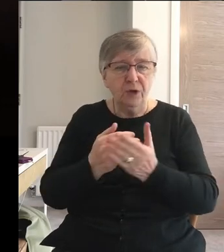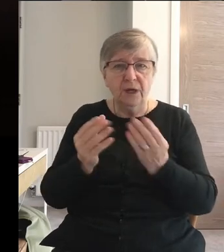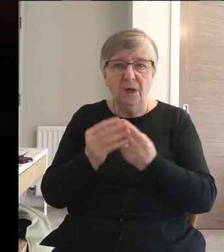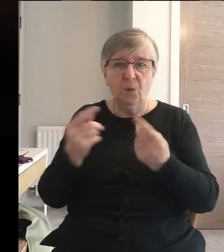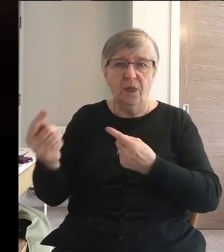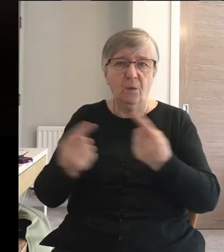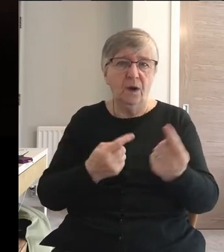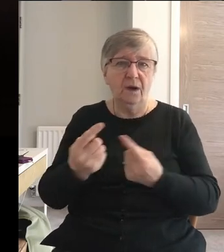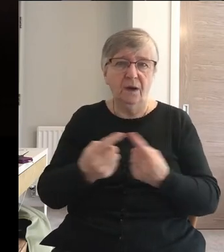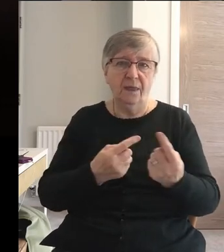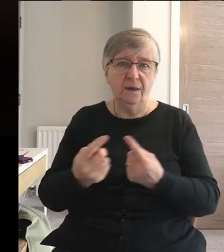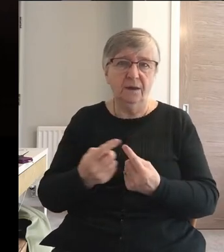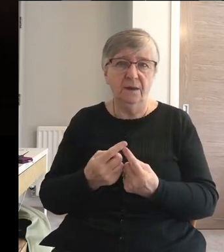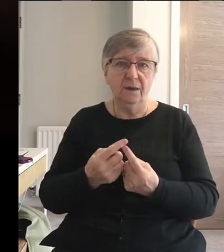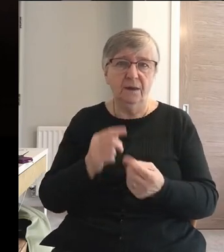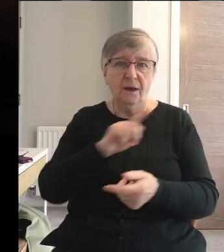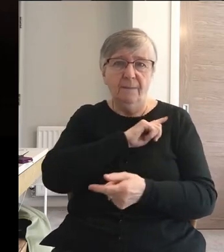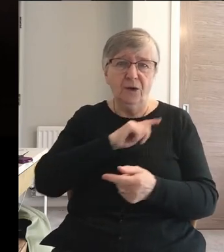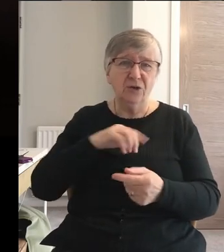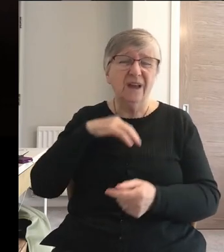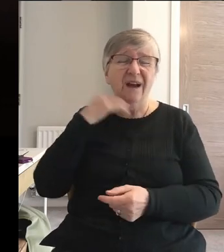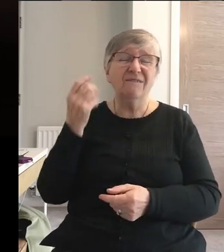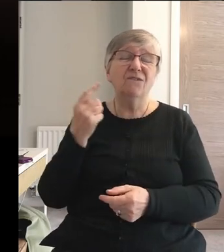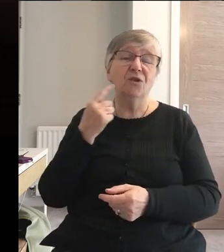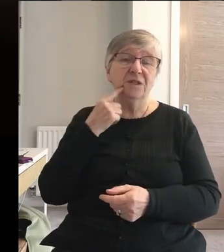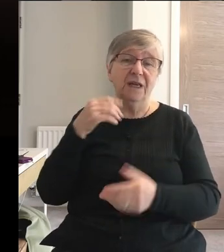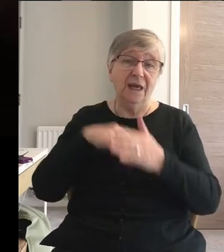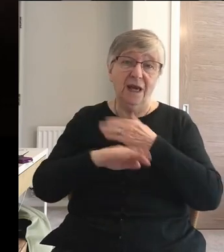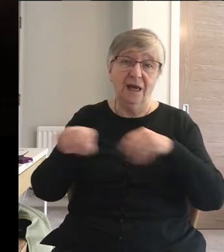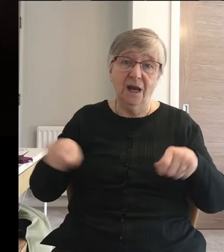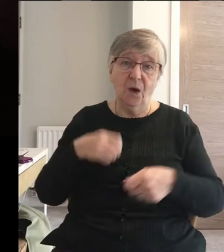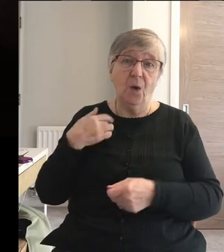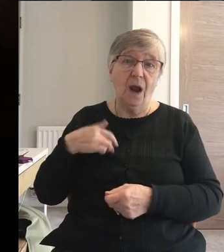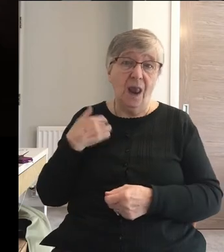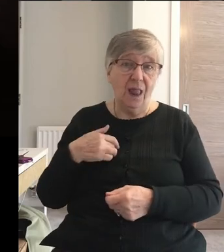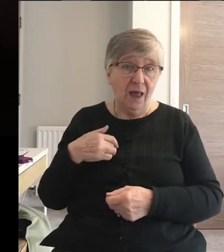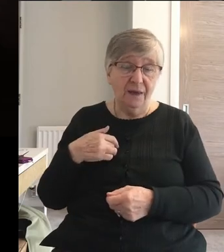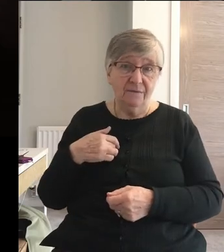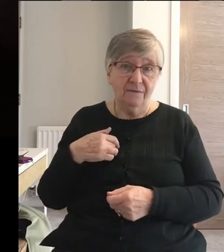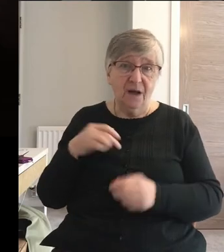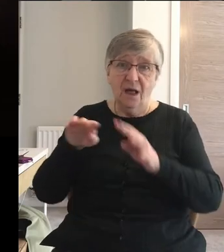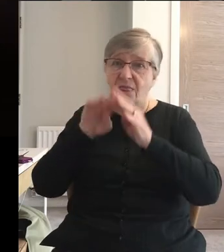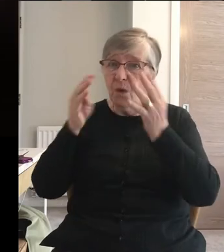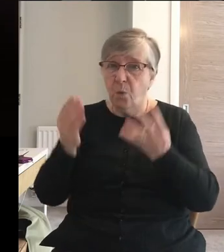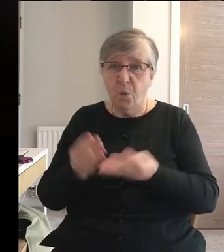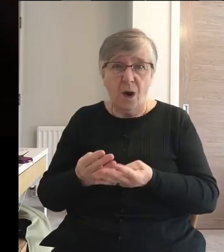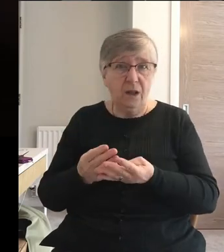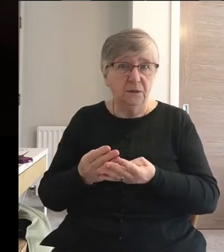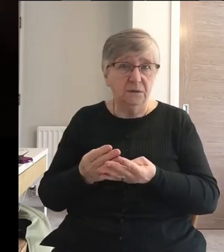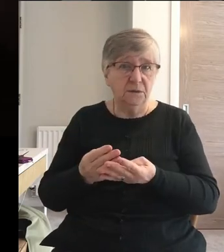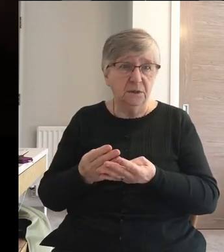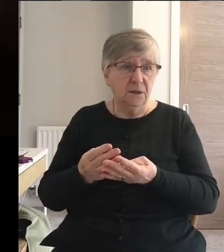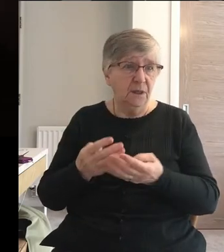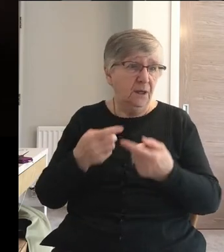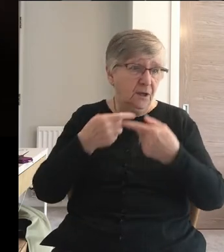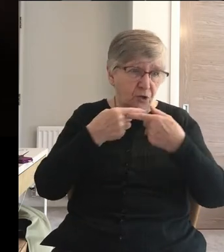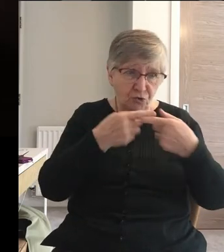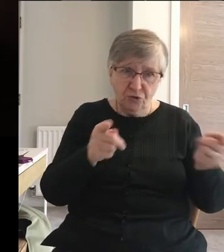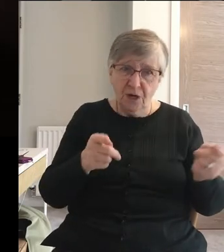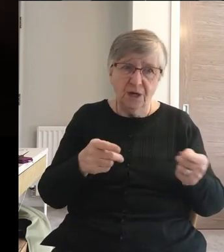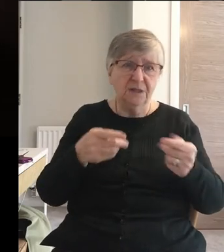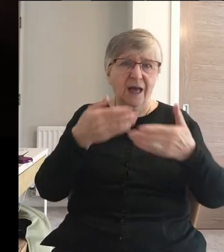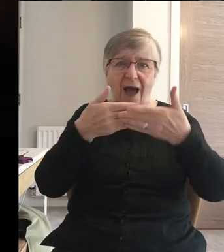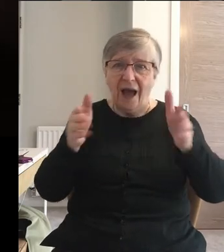one another. Because every day in life, there is a world-based emphasis with powerful machinery